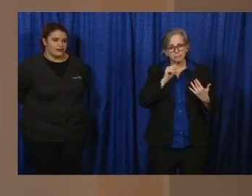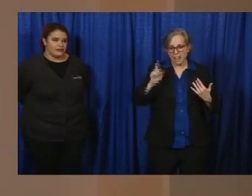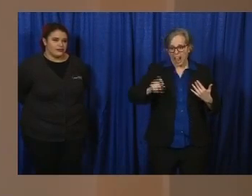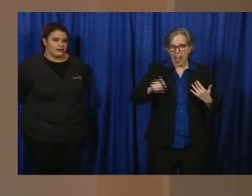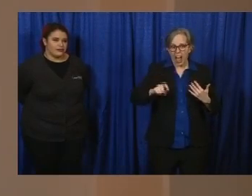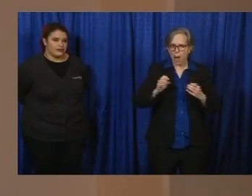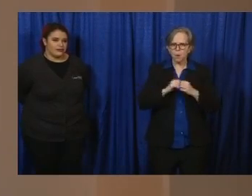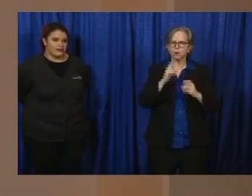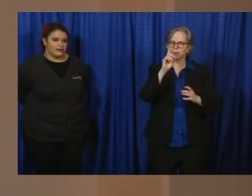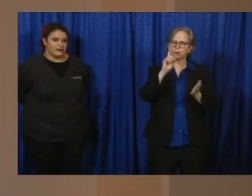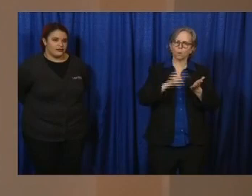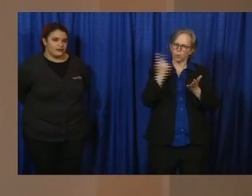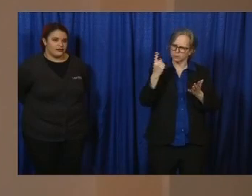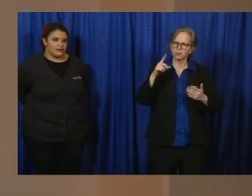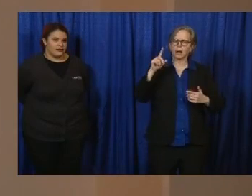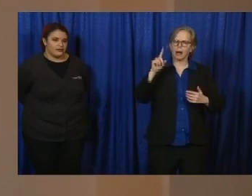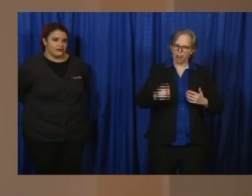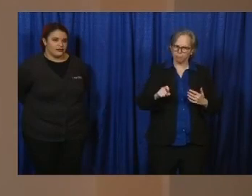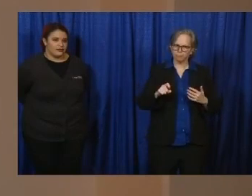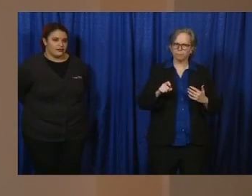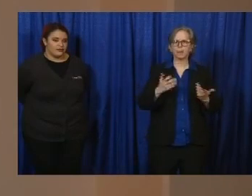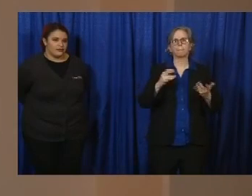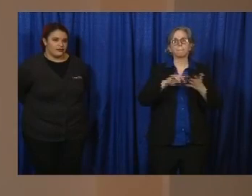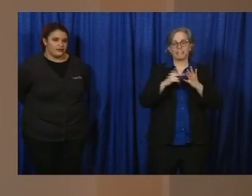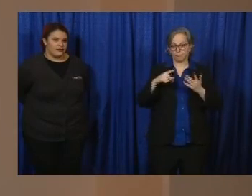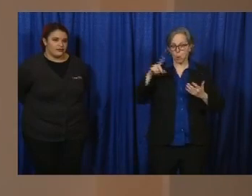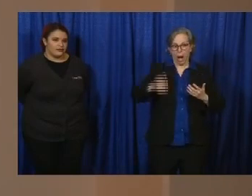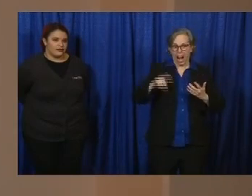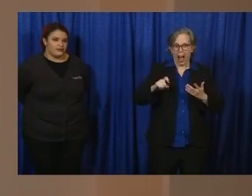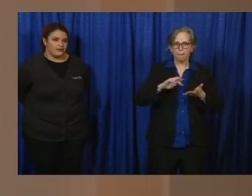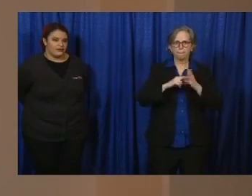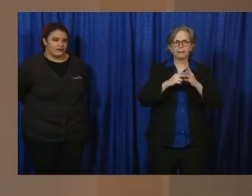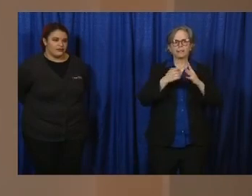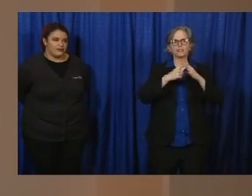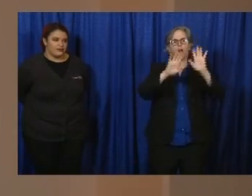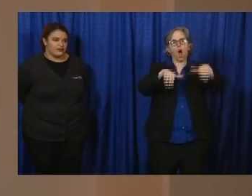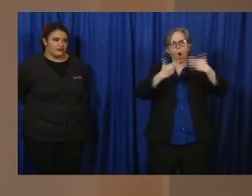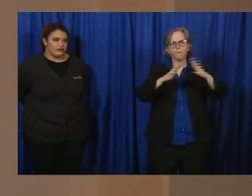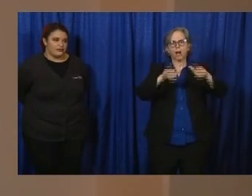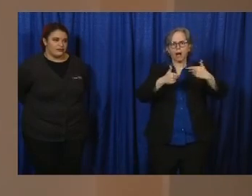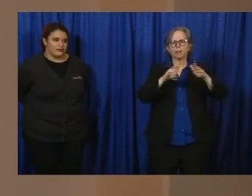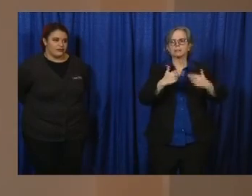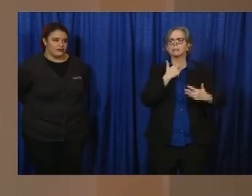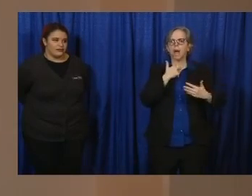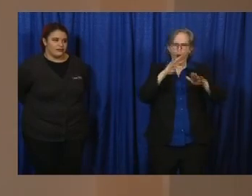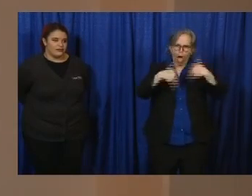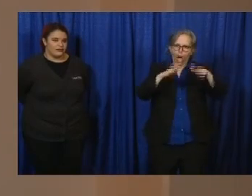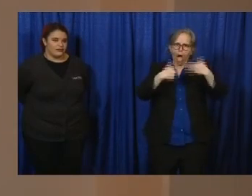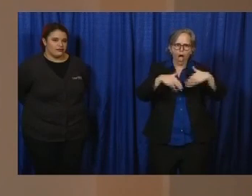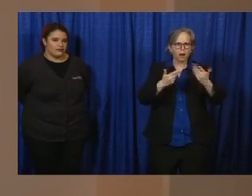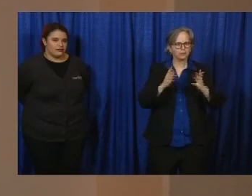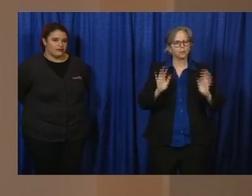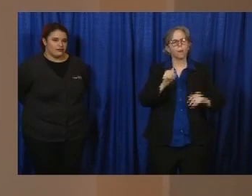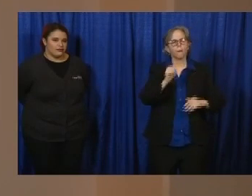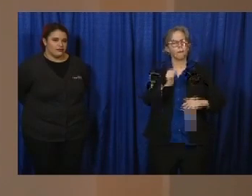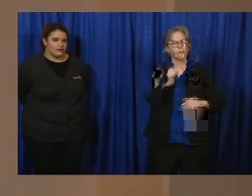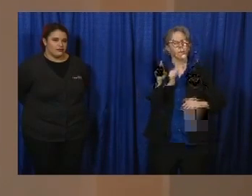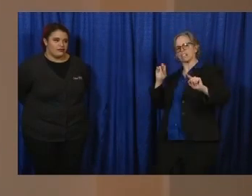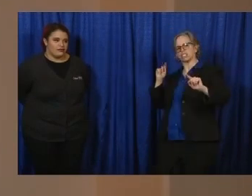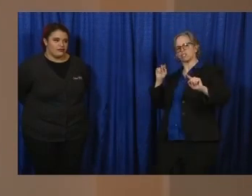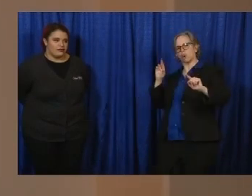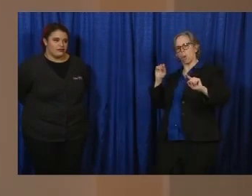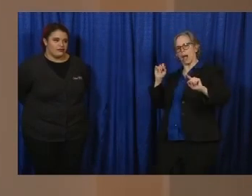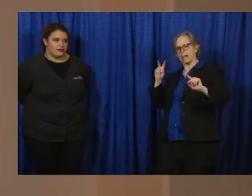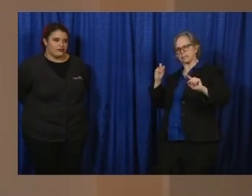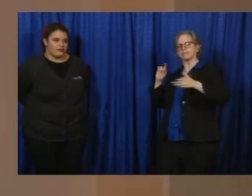that does is it sends you back to the end of the line again. So just be patient. It will get through. But one thing, we're